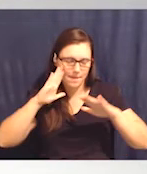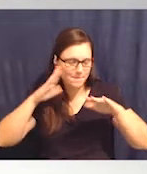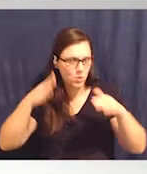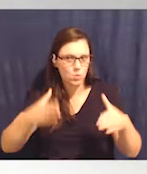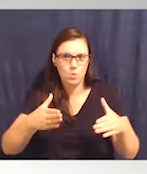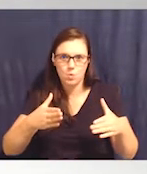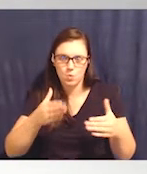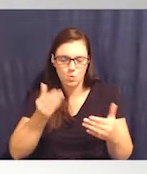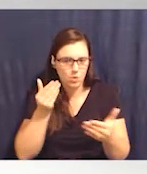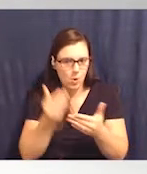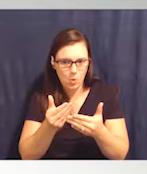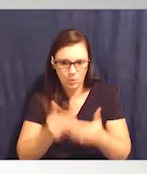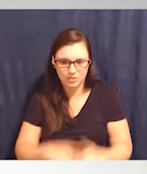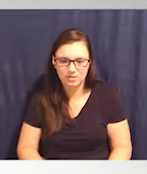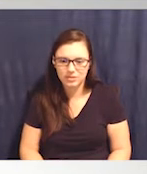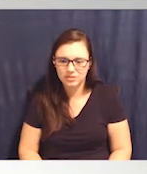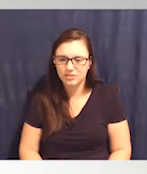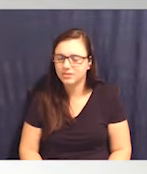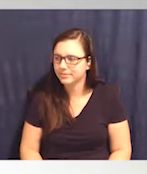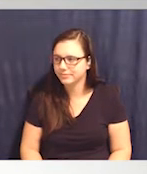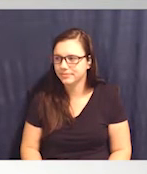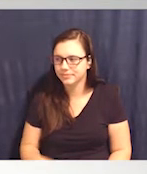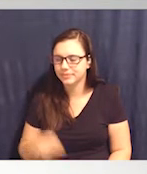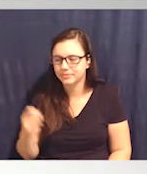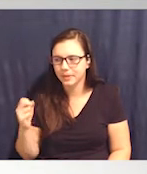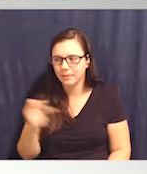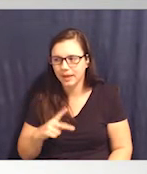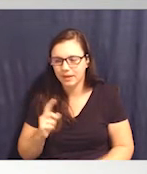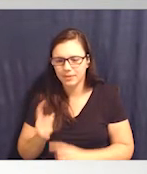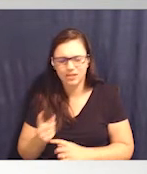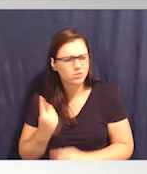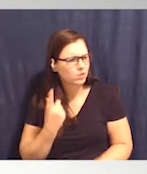We'll be right back. Where's Mom?